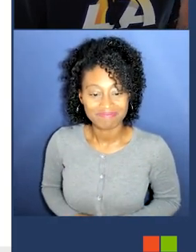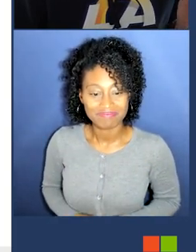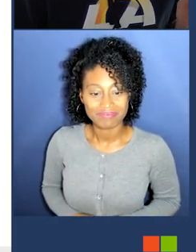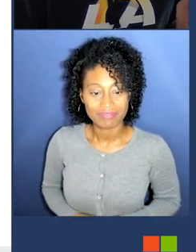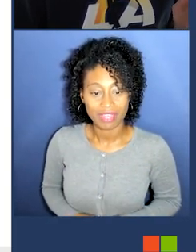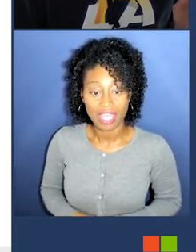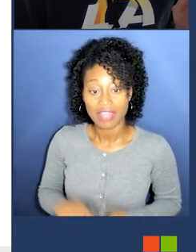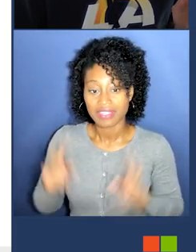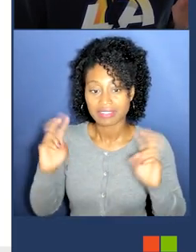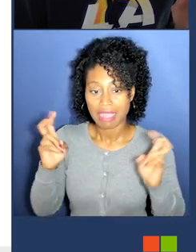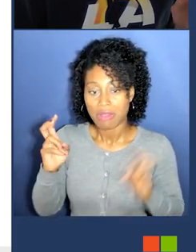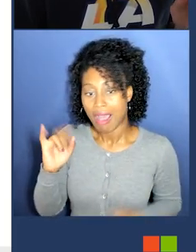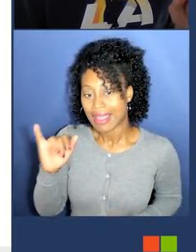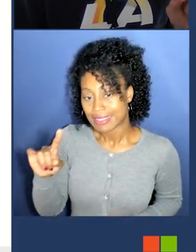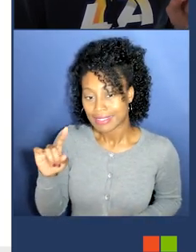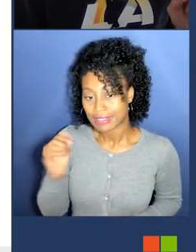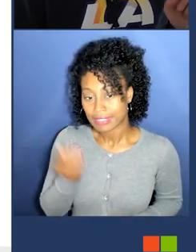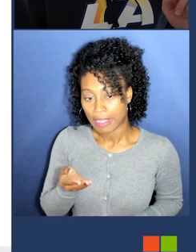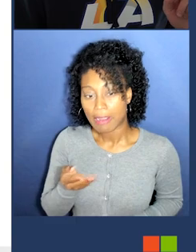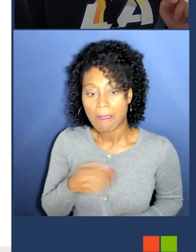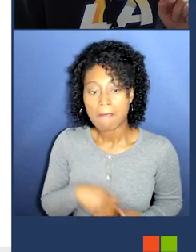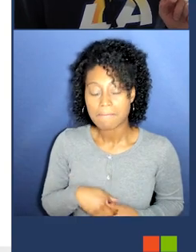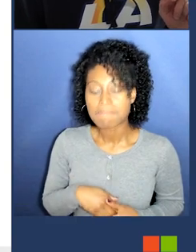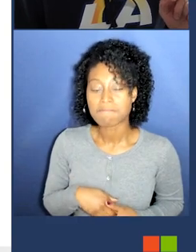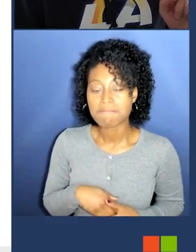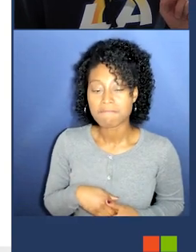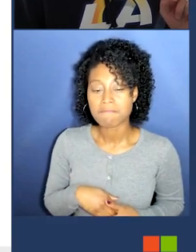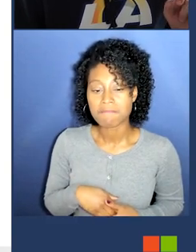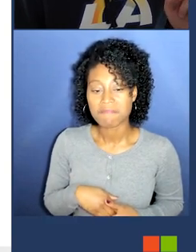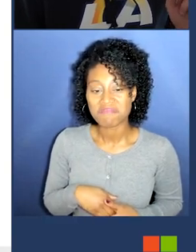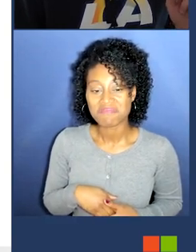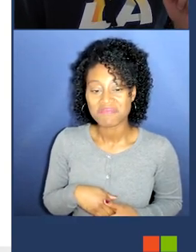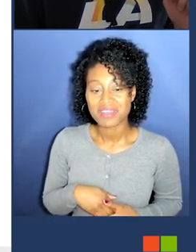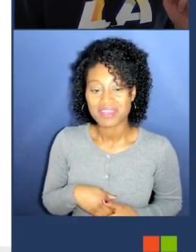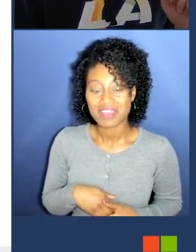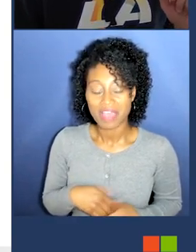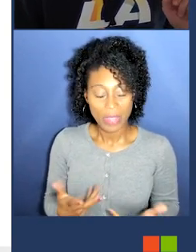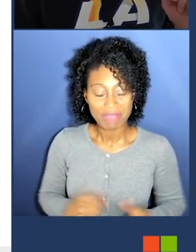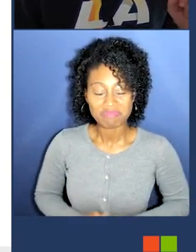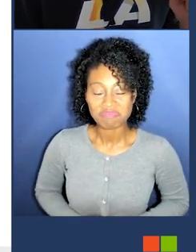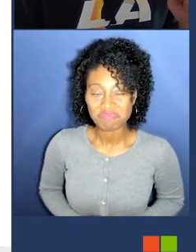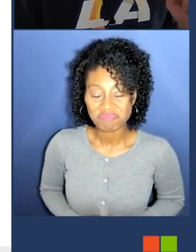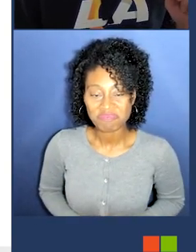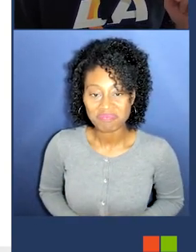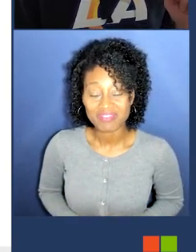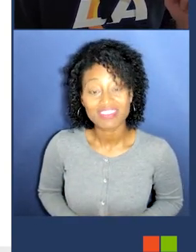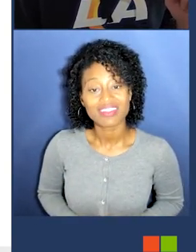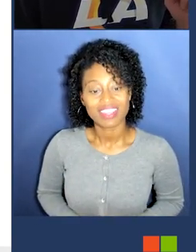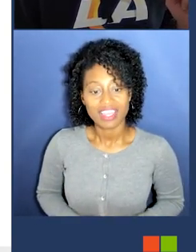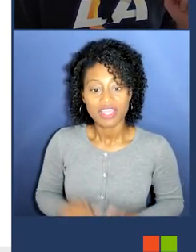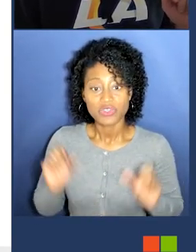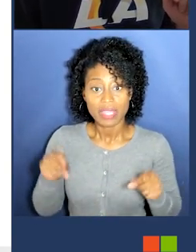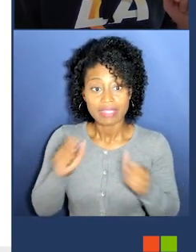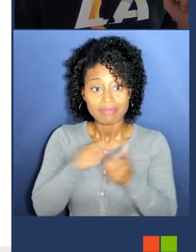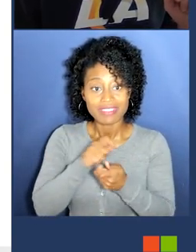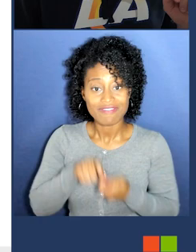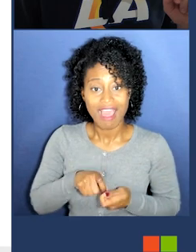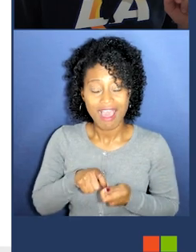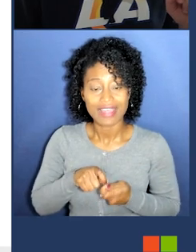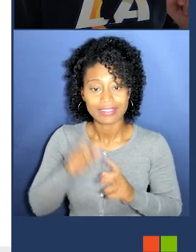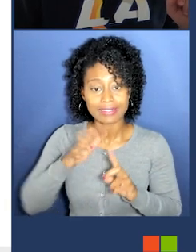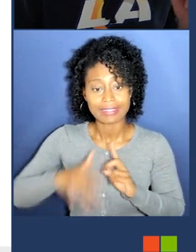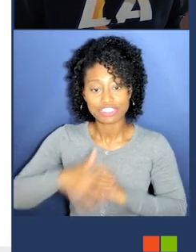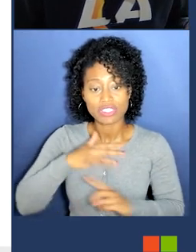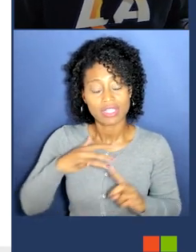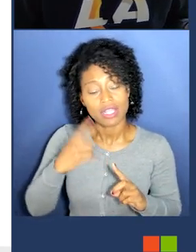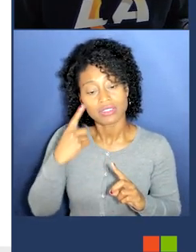title ID is the one I have. So this for this title. Now you can also specify conditions. So it will